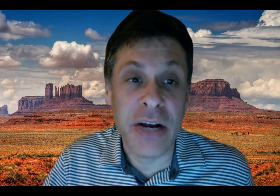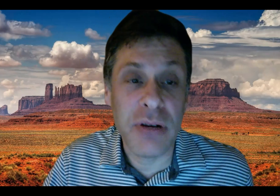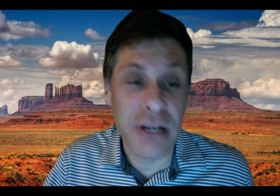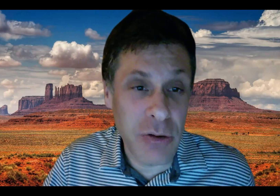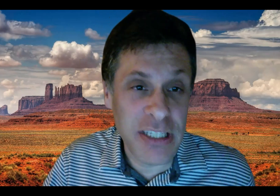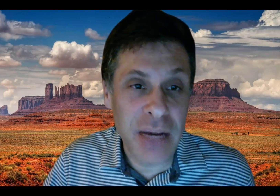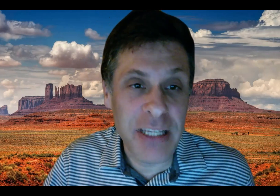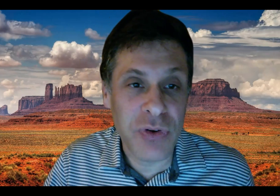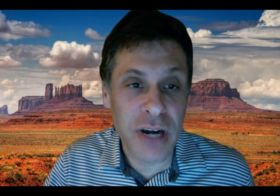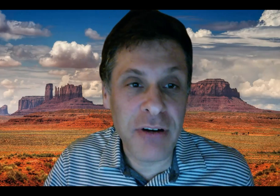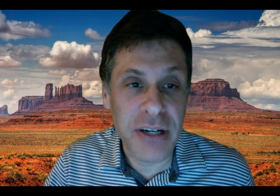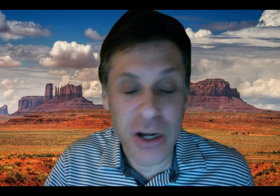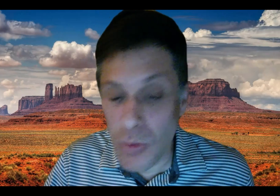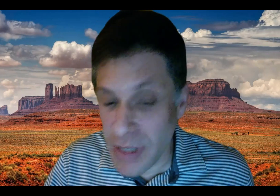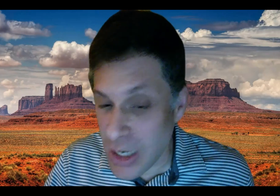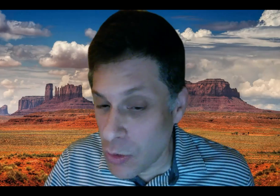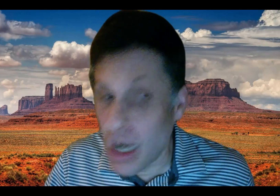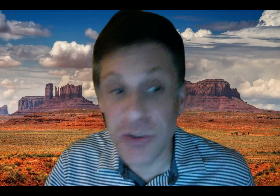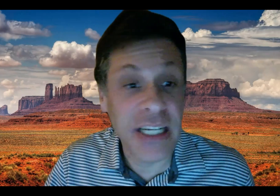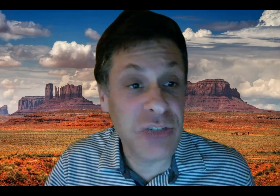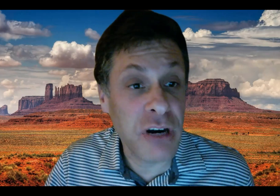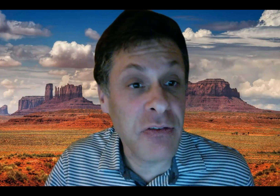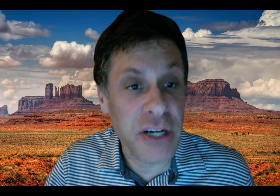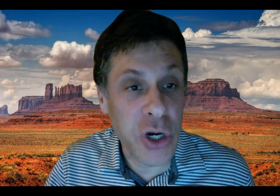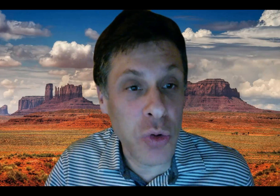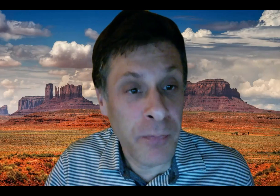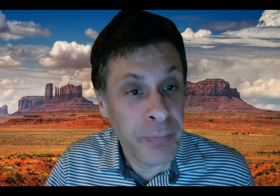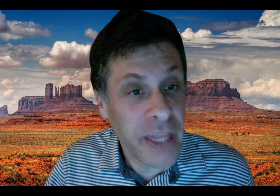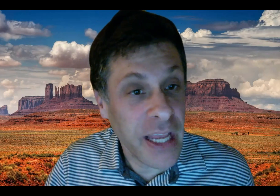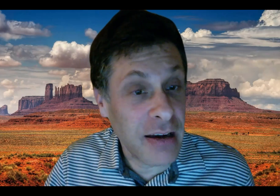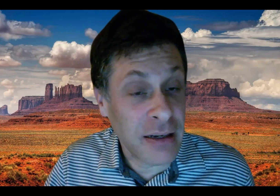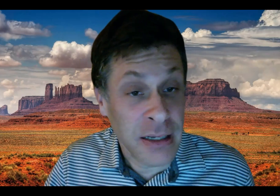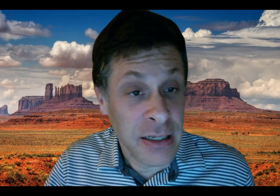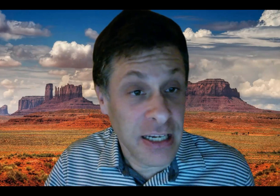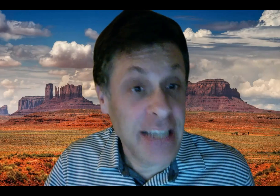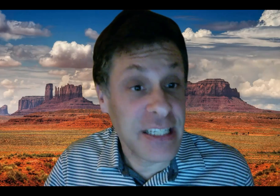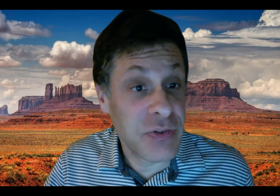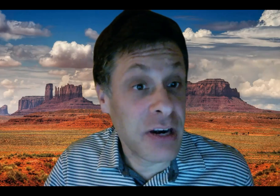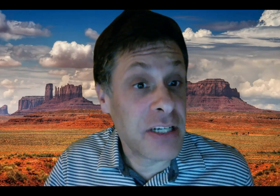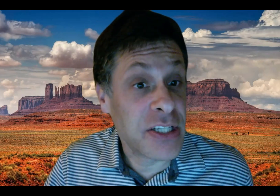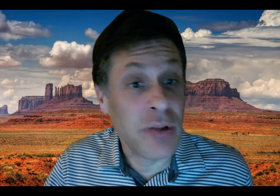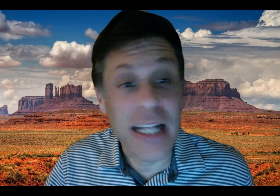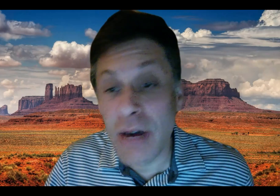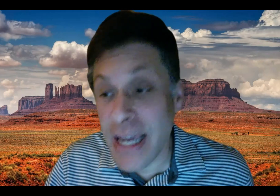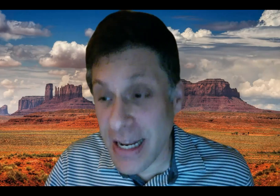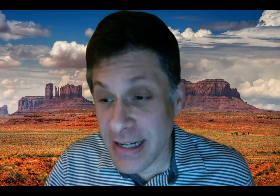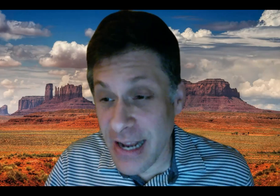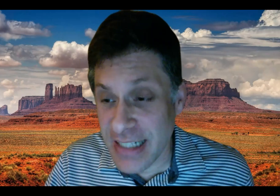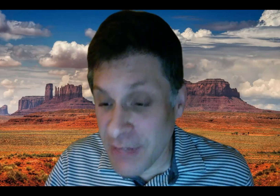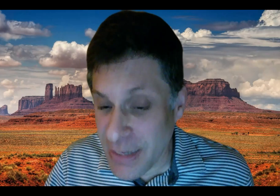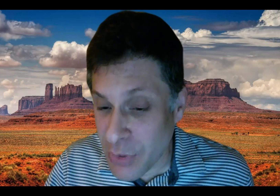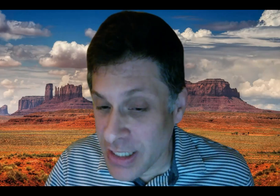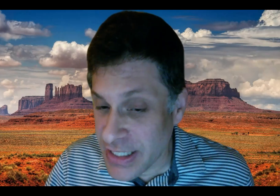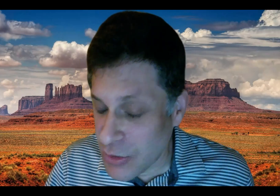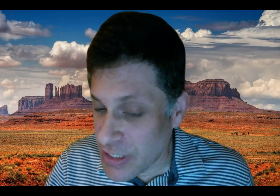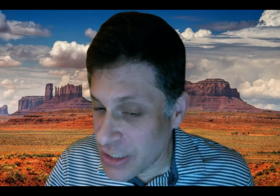anybody, no job is forever, no contract is forever, no connection is forever. So that's why it is